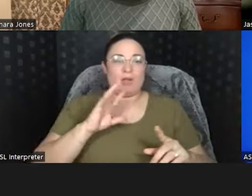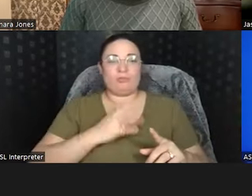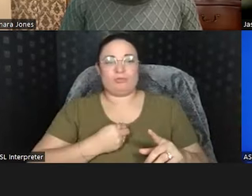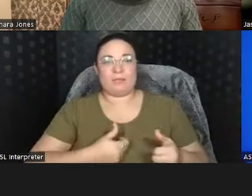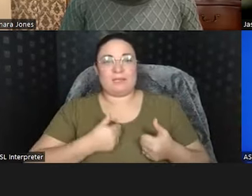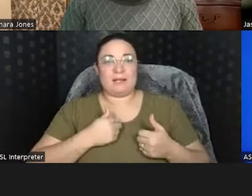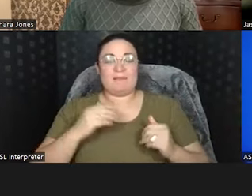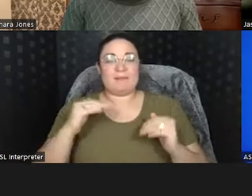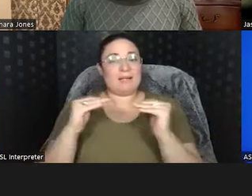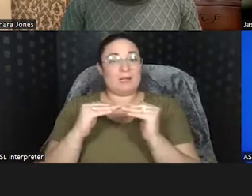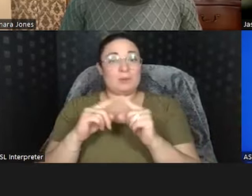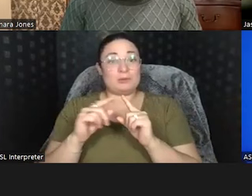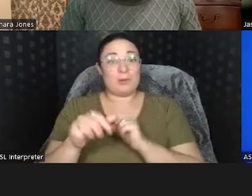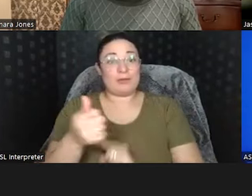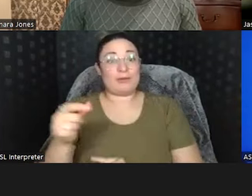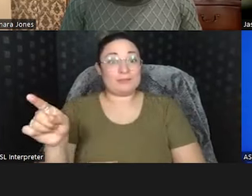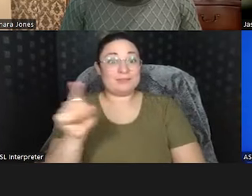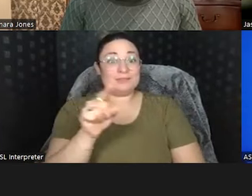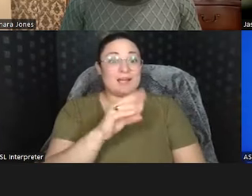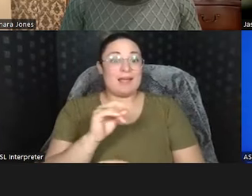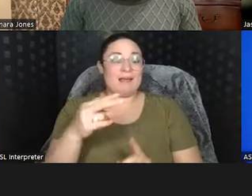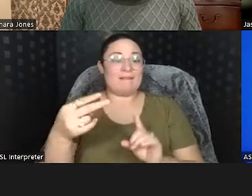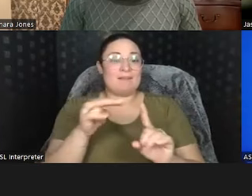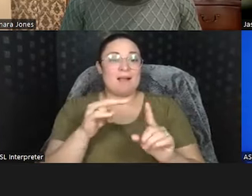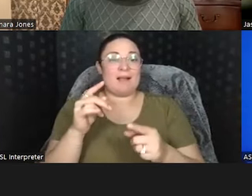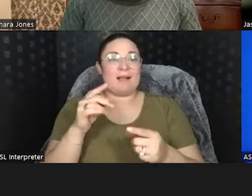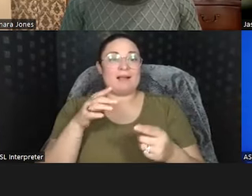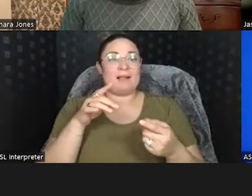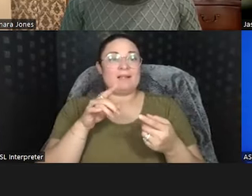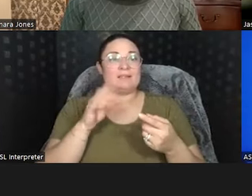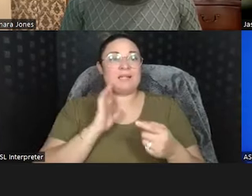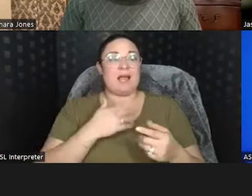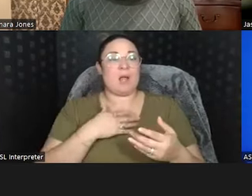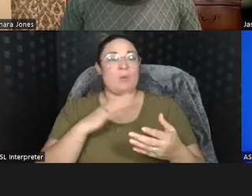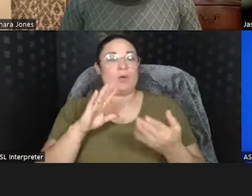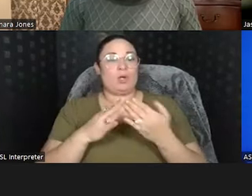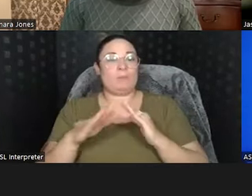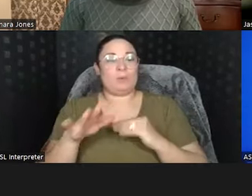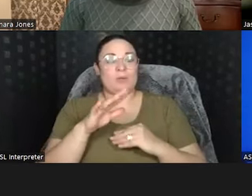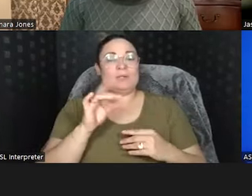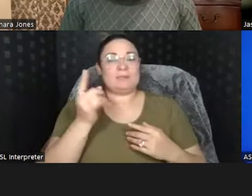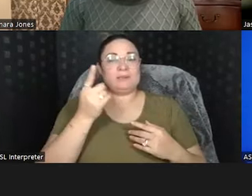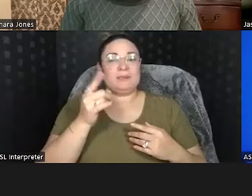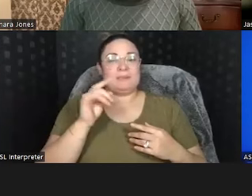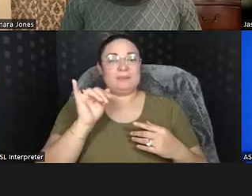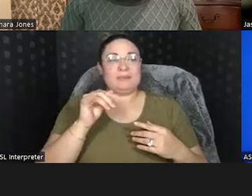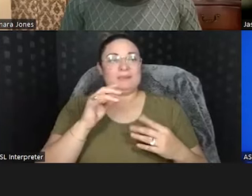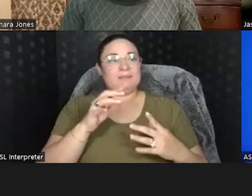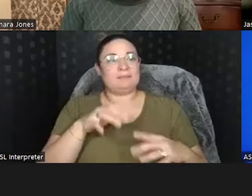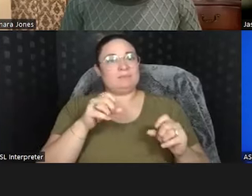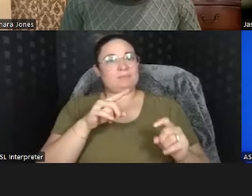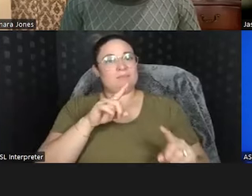are equal to others, right? And that violence against our community is something that is taken very